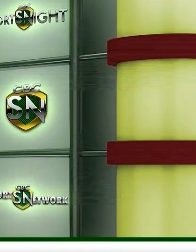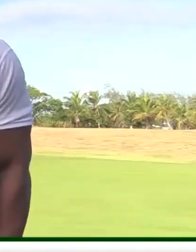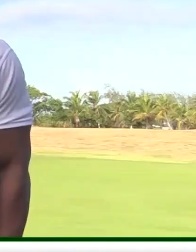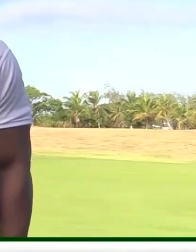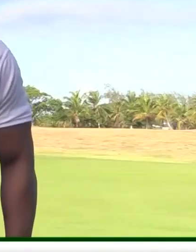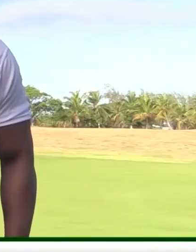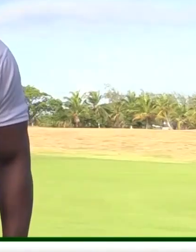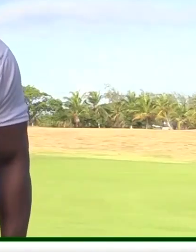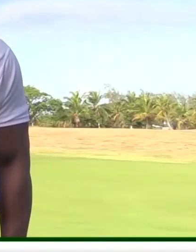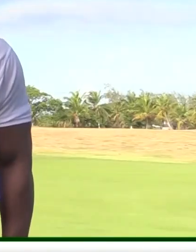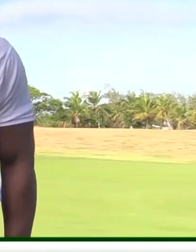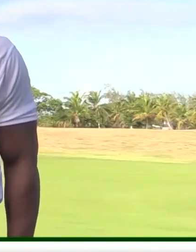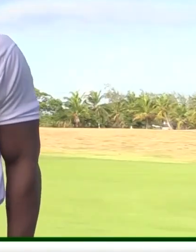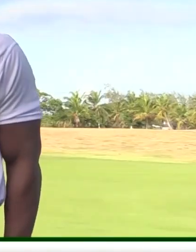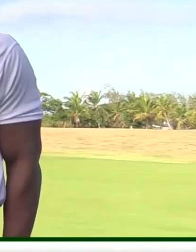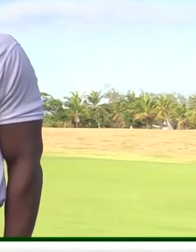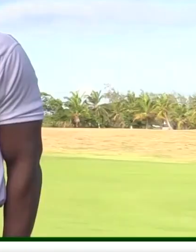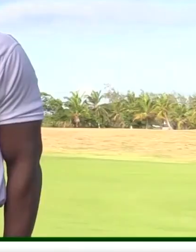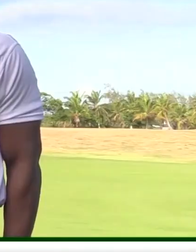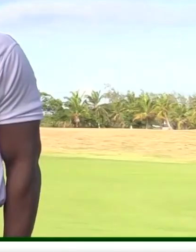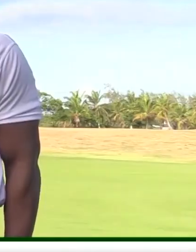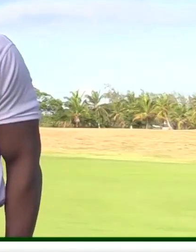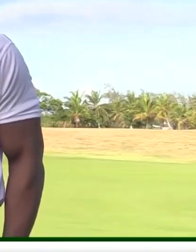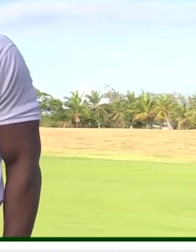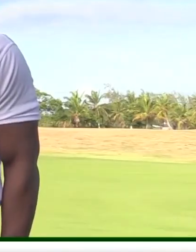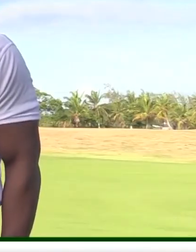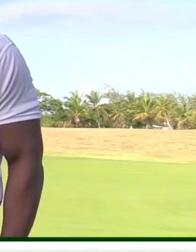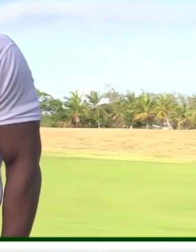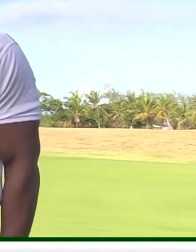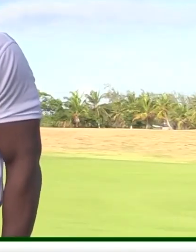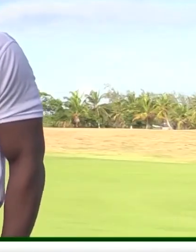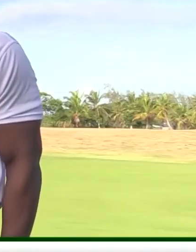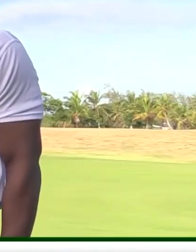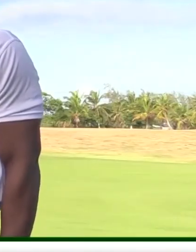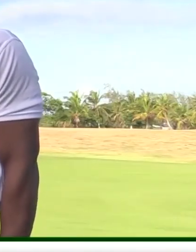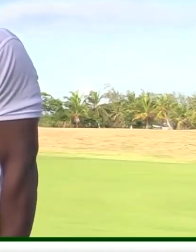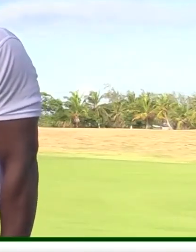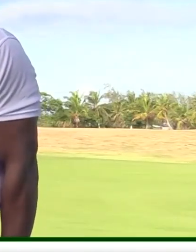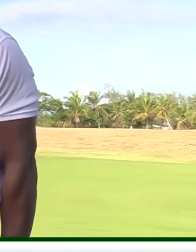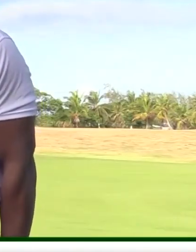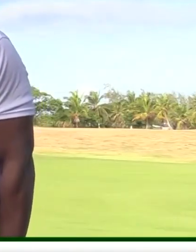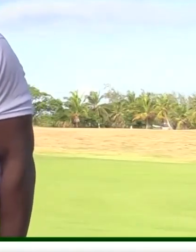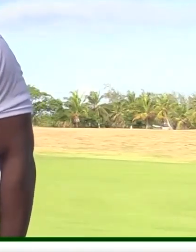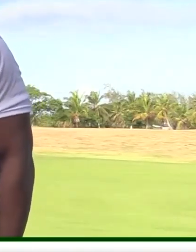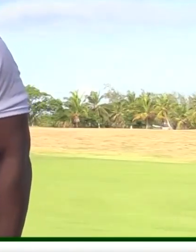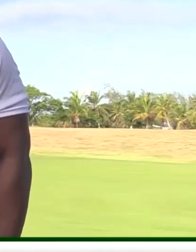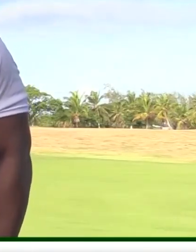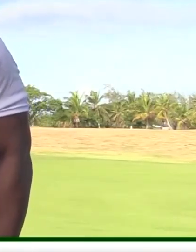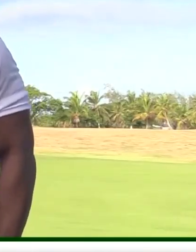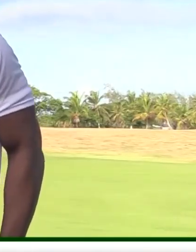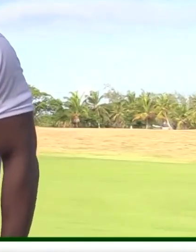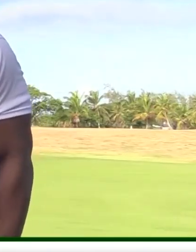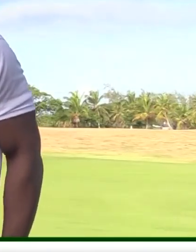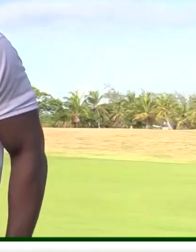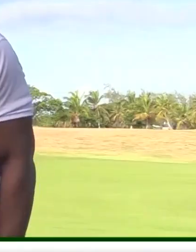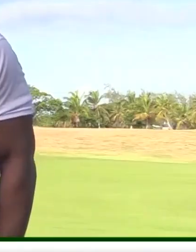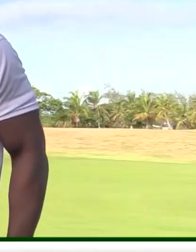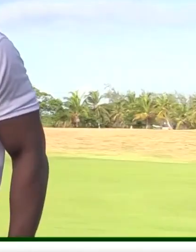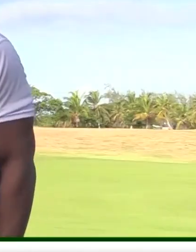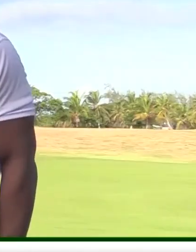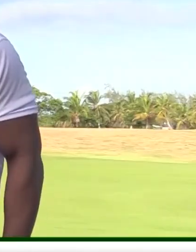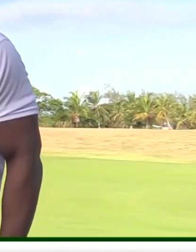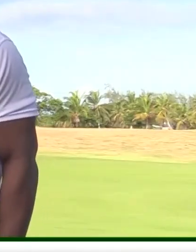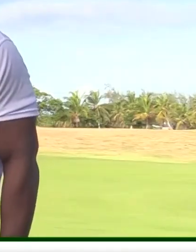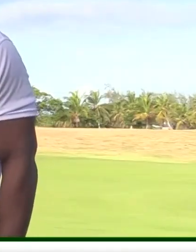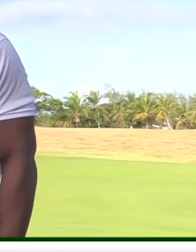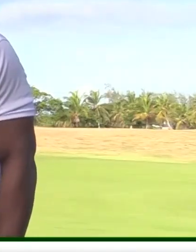A special thanks to the members of the fellow Caribbean countries who actually have been supporting these tournaments over